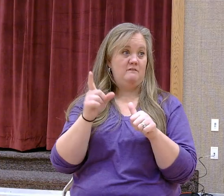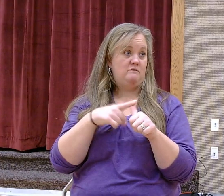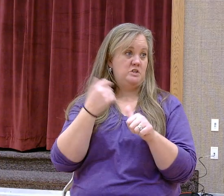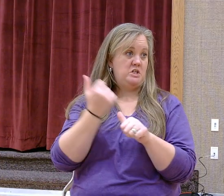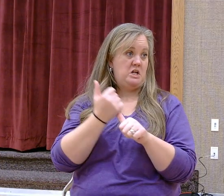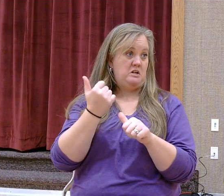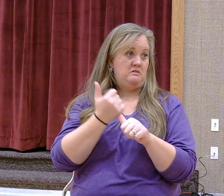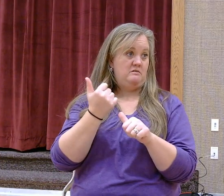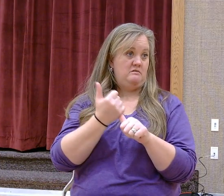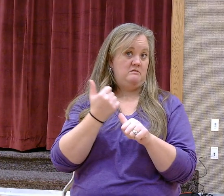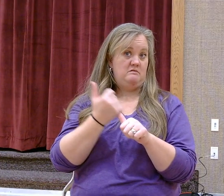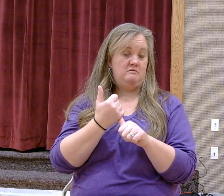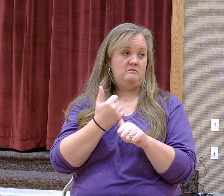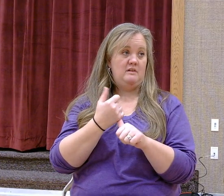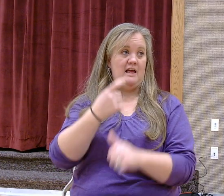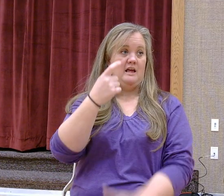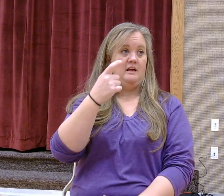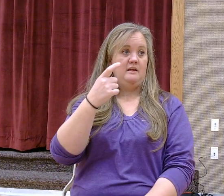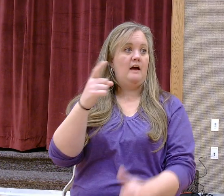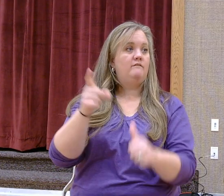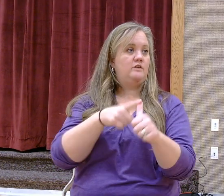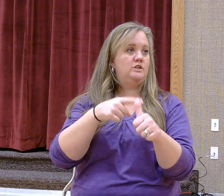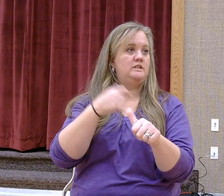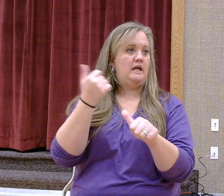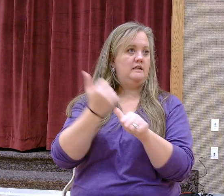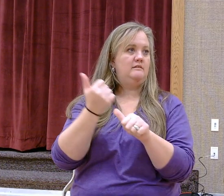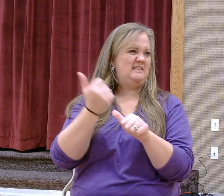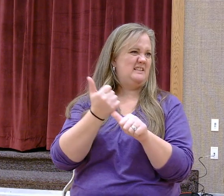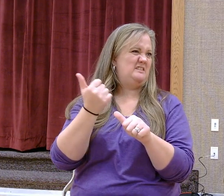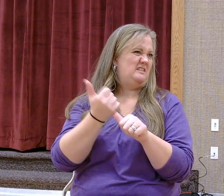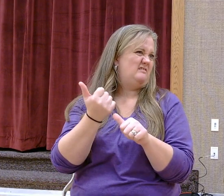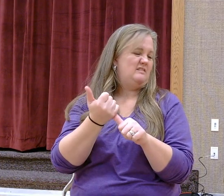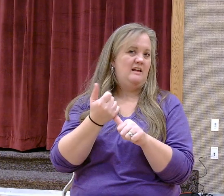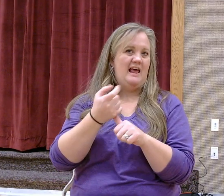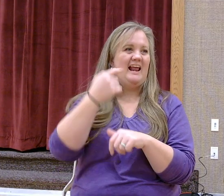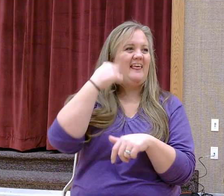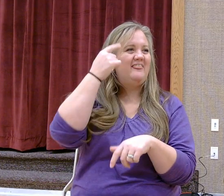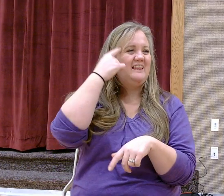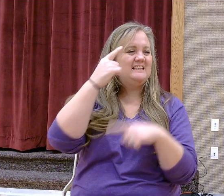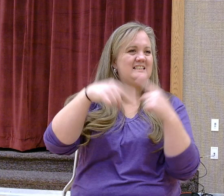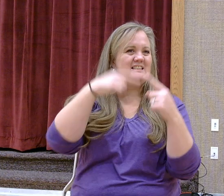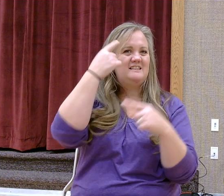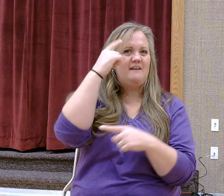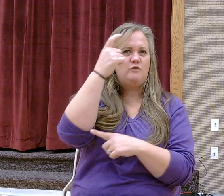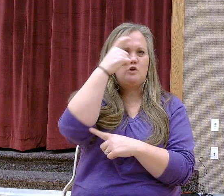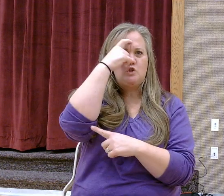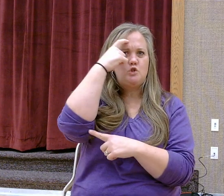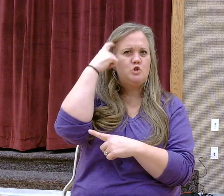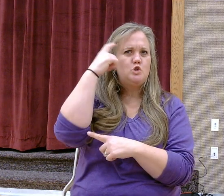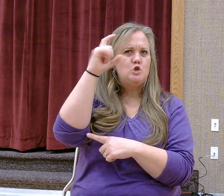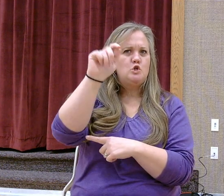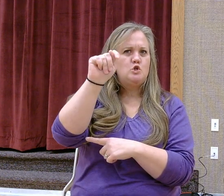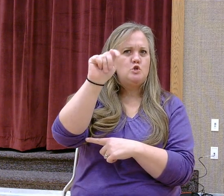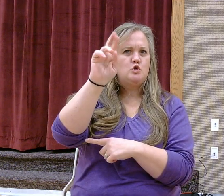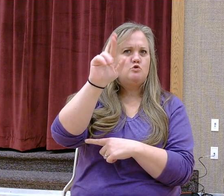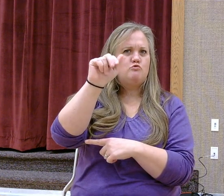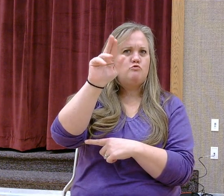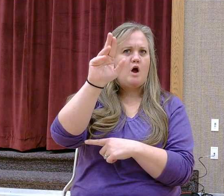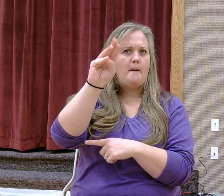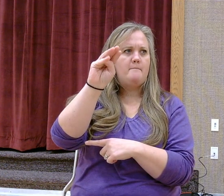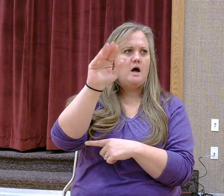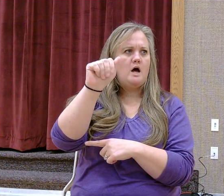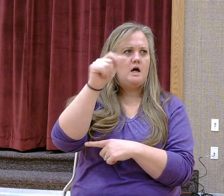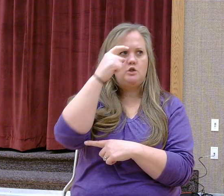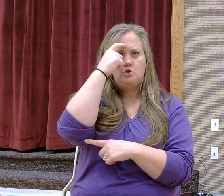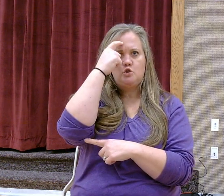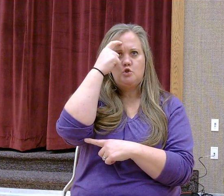oh, it's gonna be this. Okay. I want to give them a heads up. These are the questions I'm going to talk